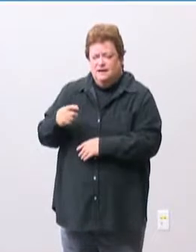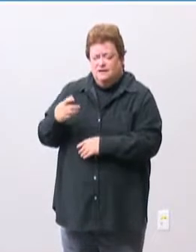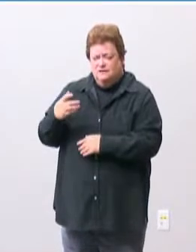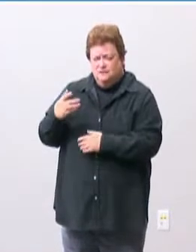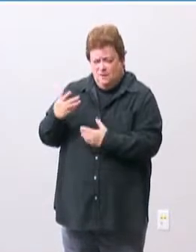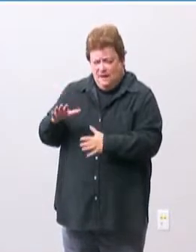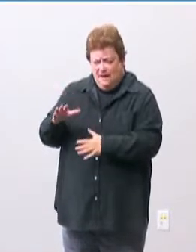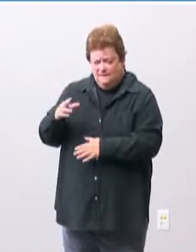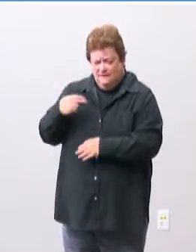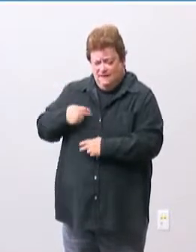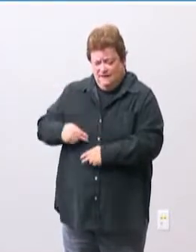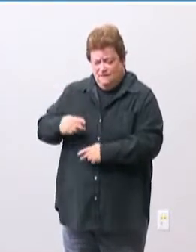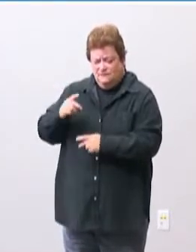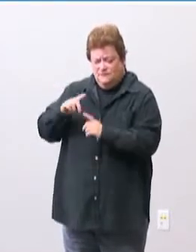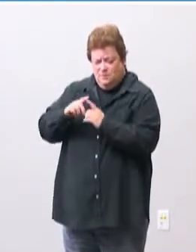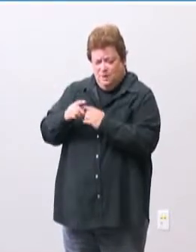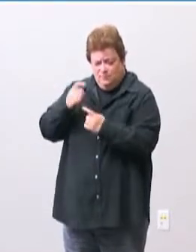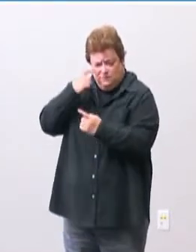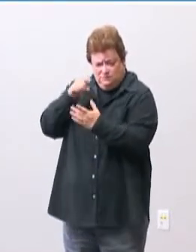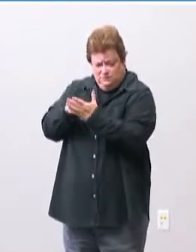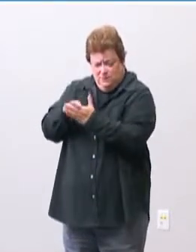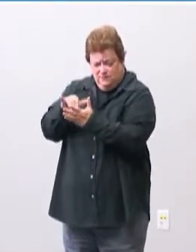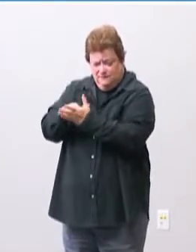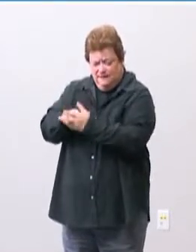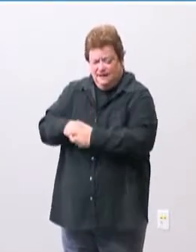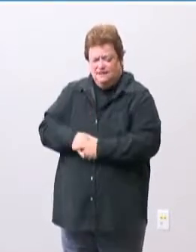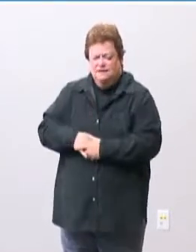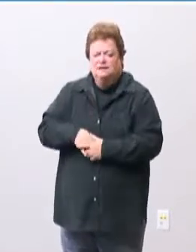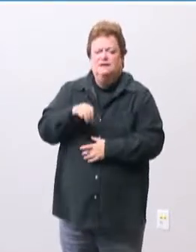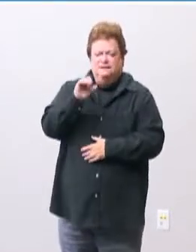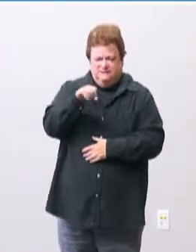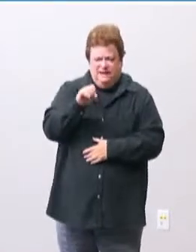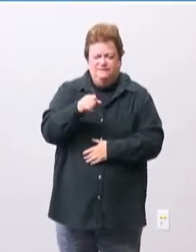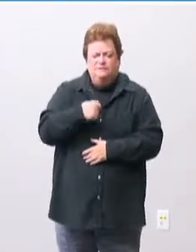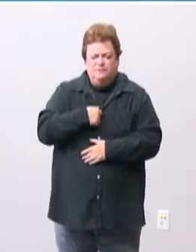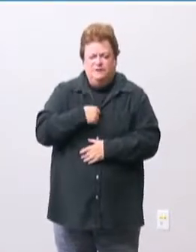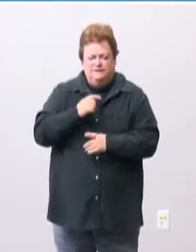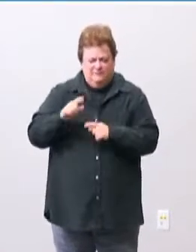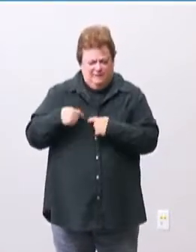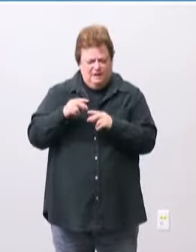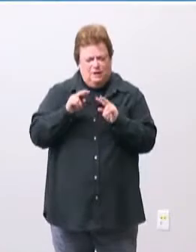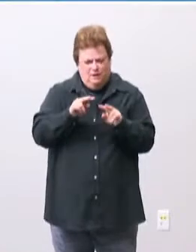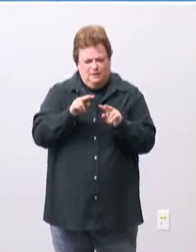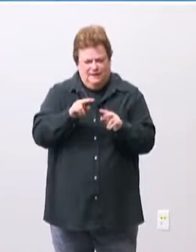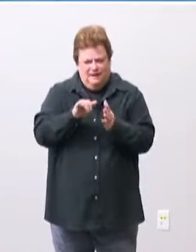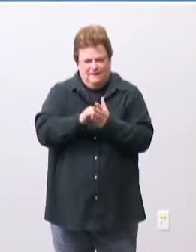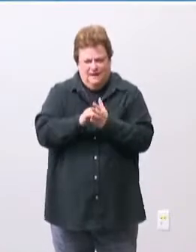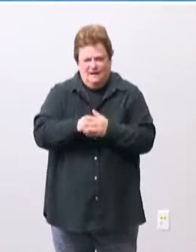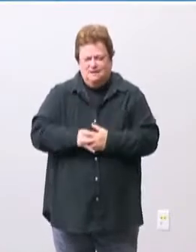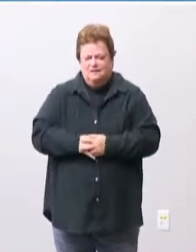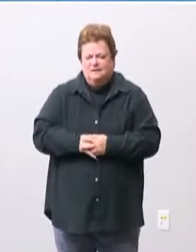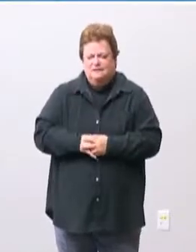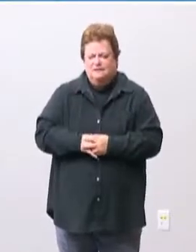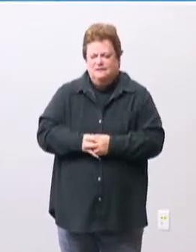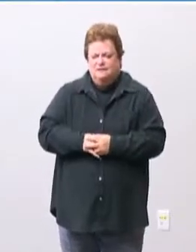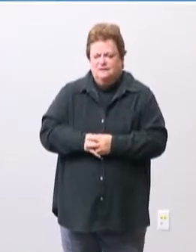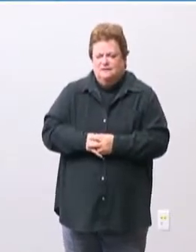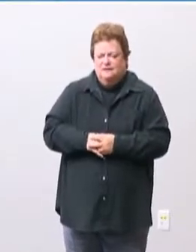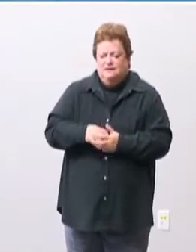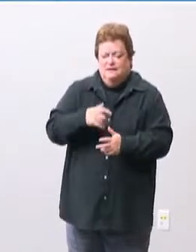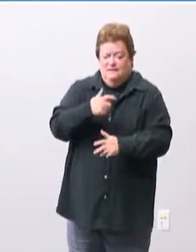noticed? Yes. And we've been looking at those, and just to give you an idea, the